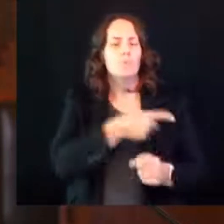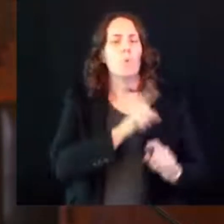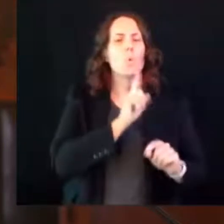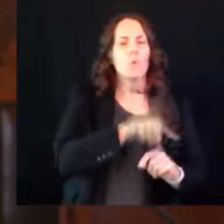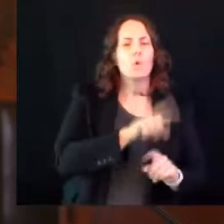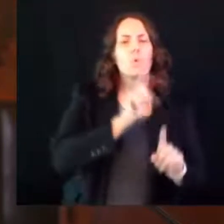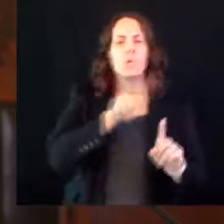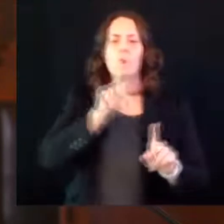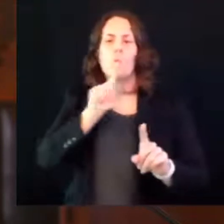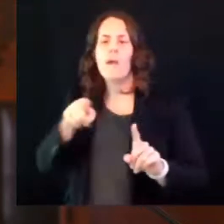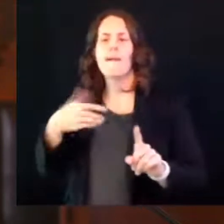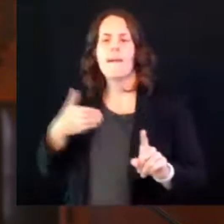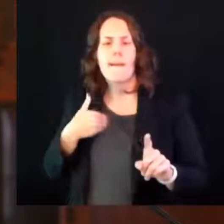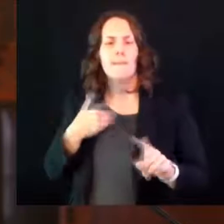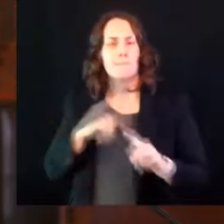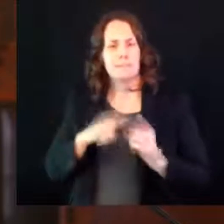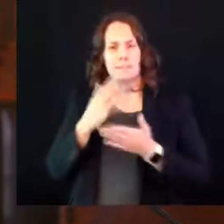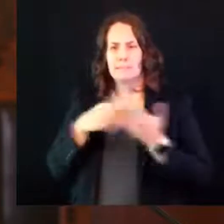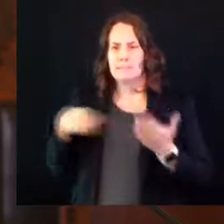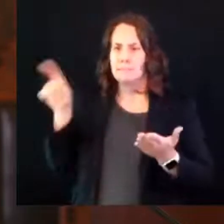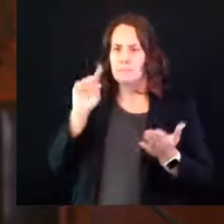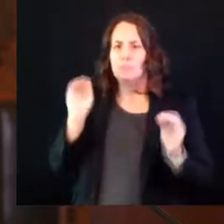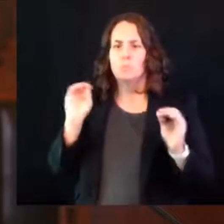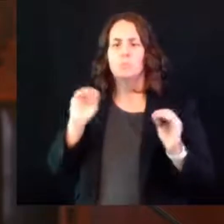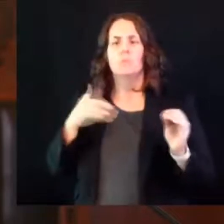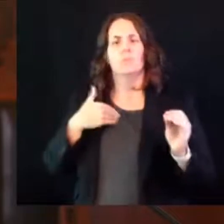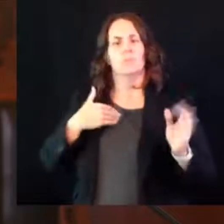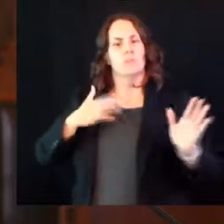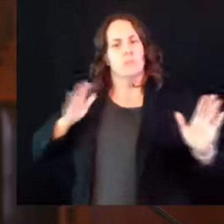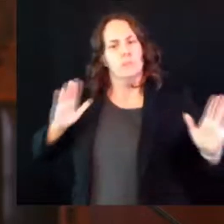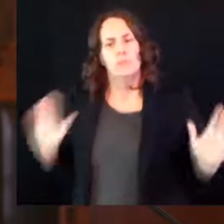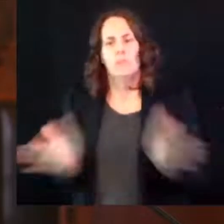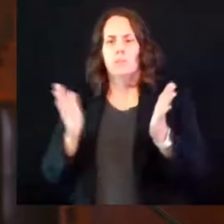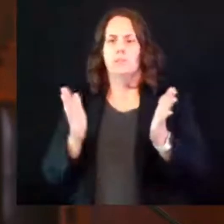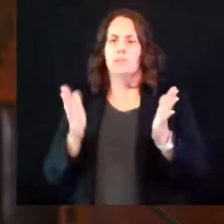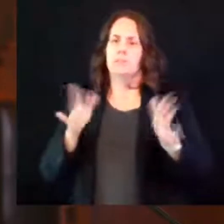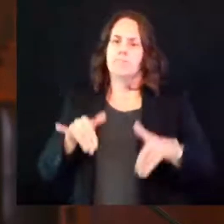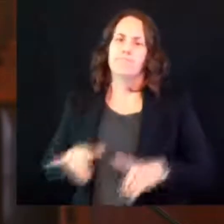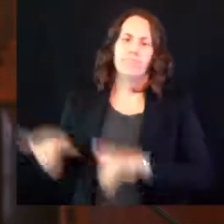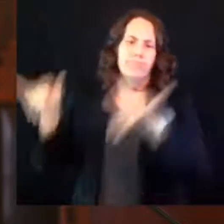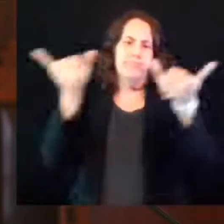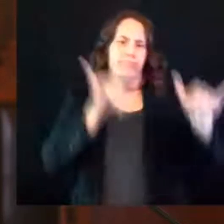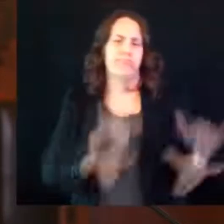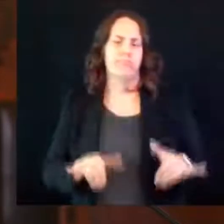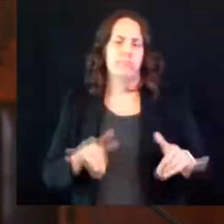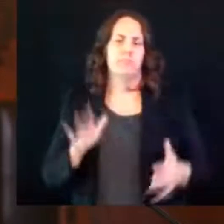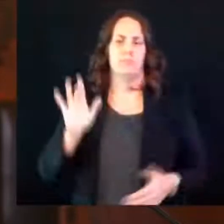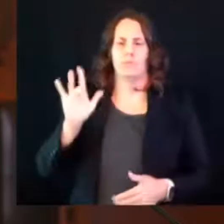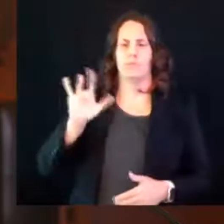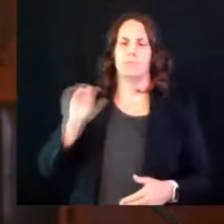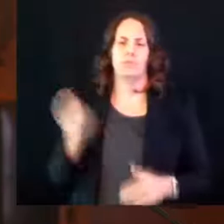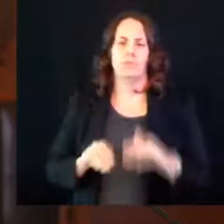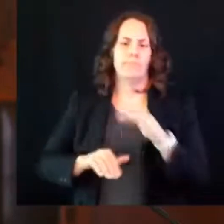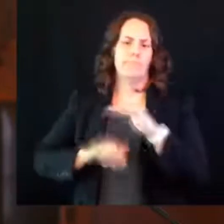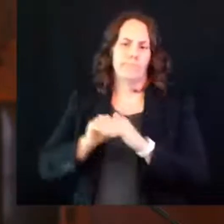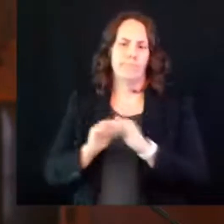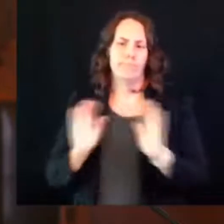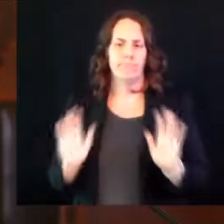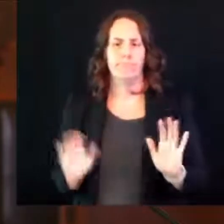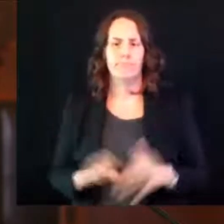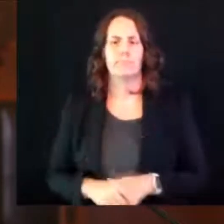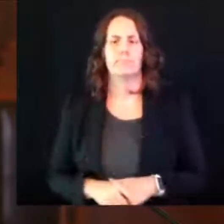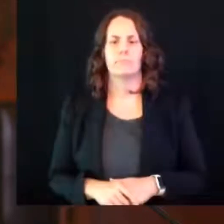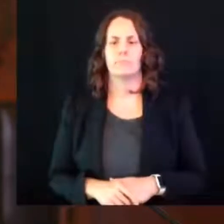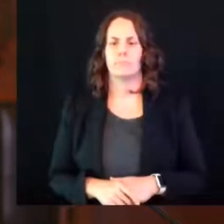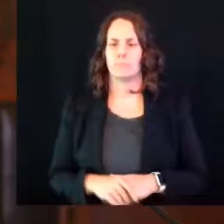orders in place in your communities. And we'll need your help too. Every one of us can model safe practices within